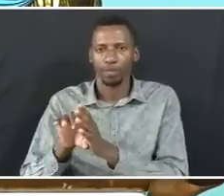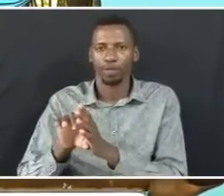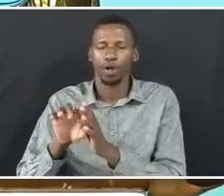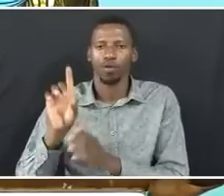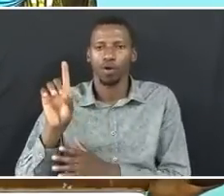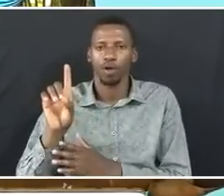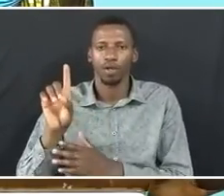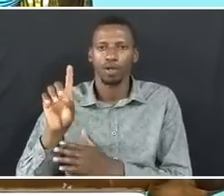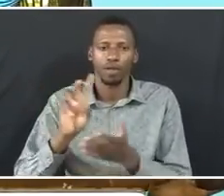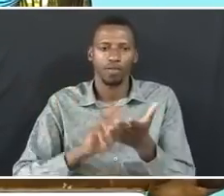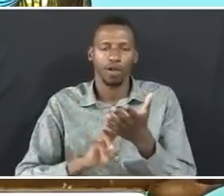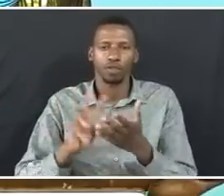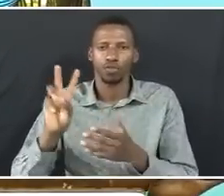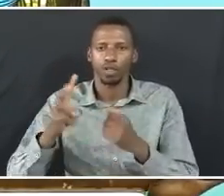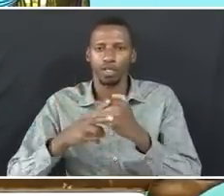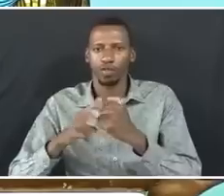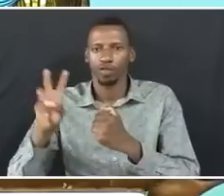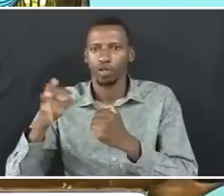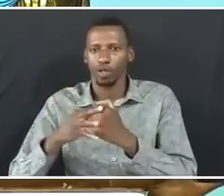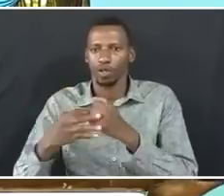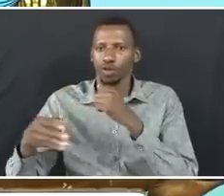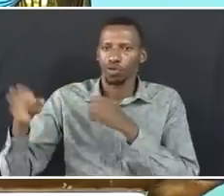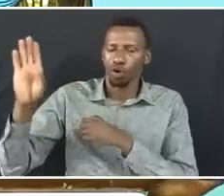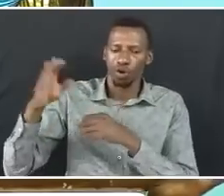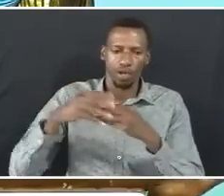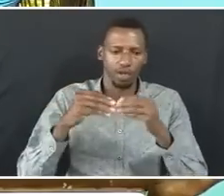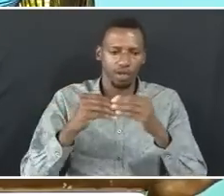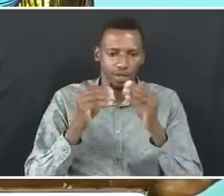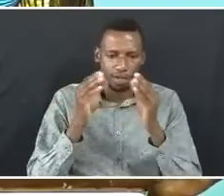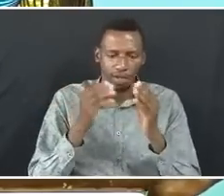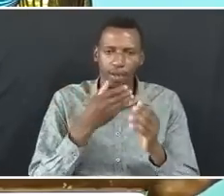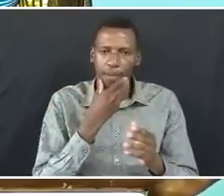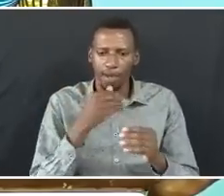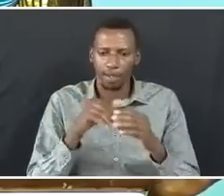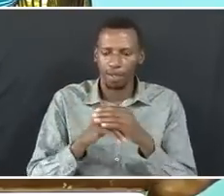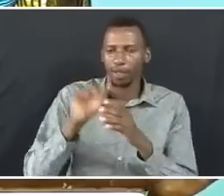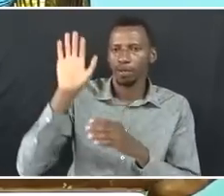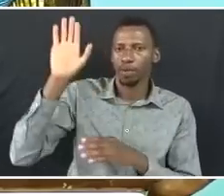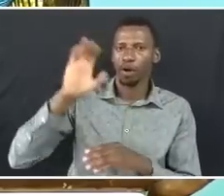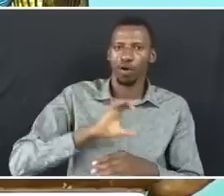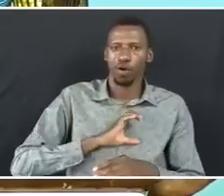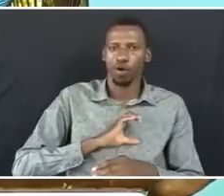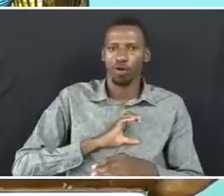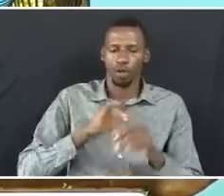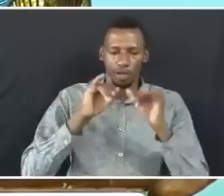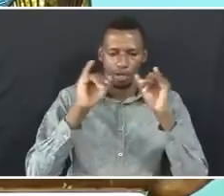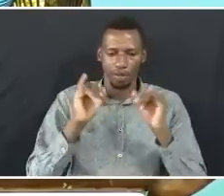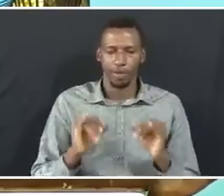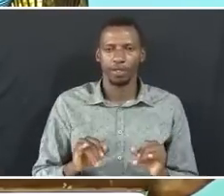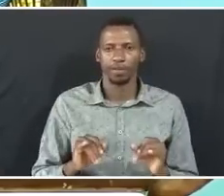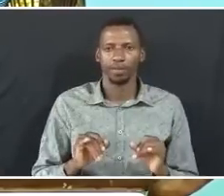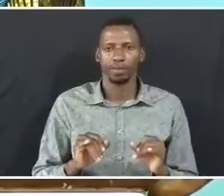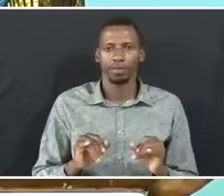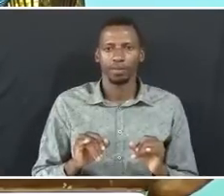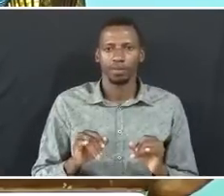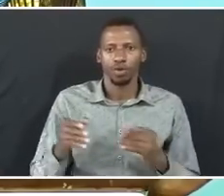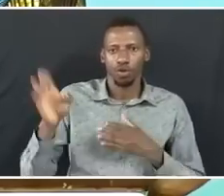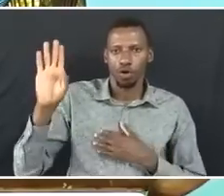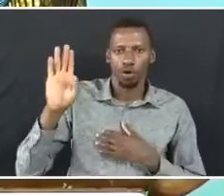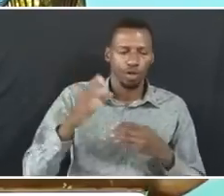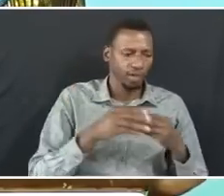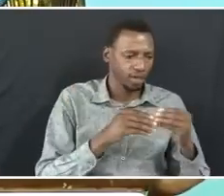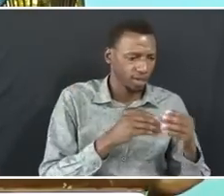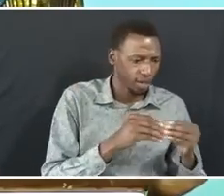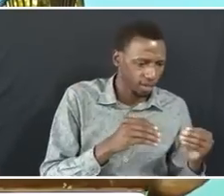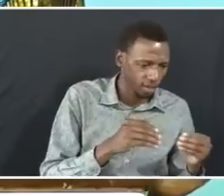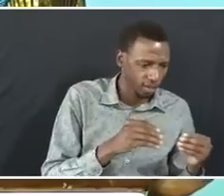so God created man in his own image, in the image of God, created he him. Male and female